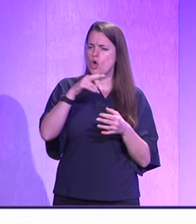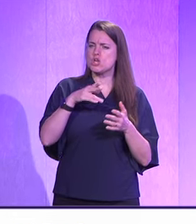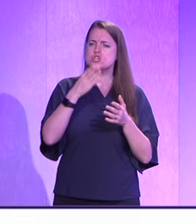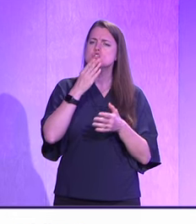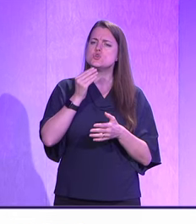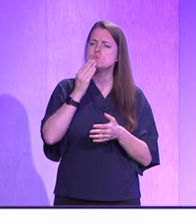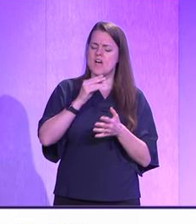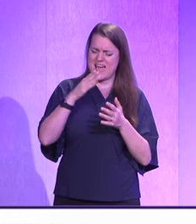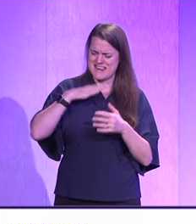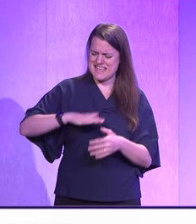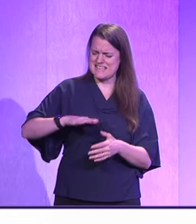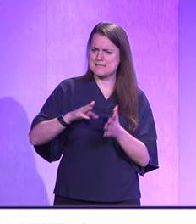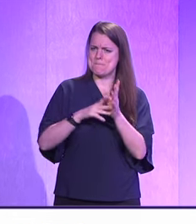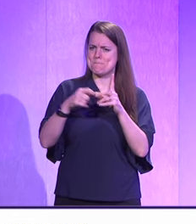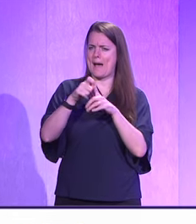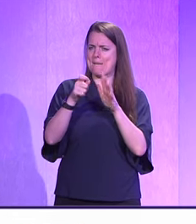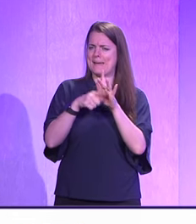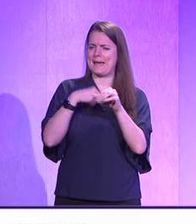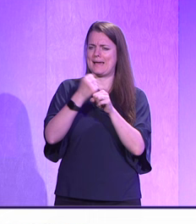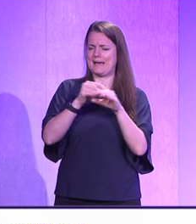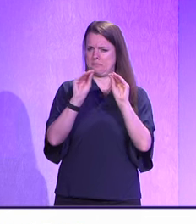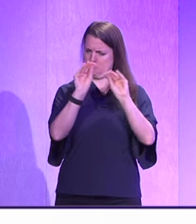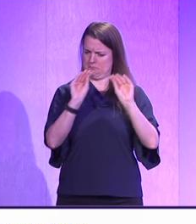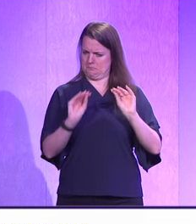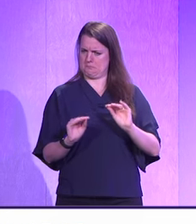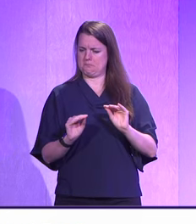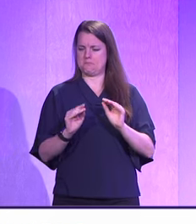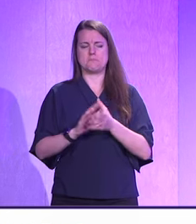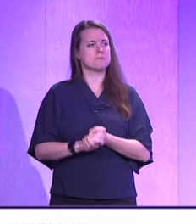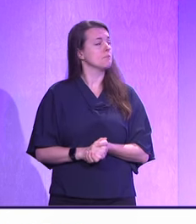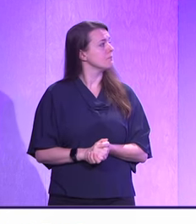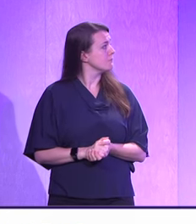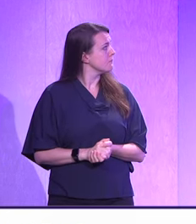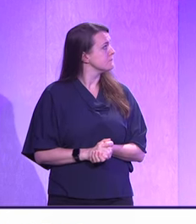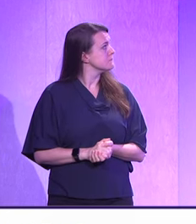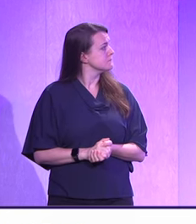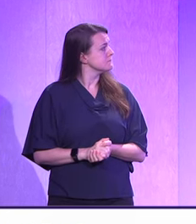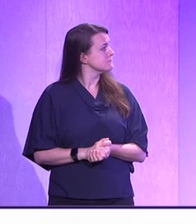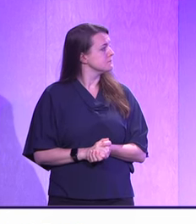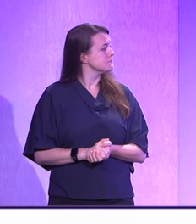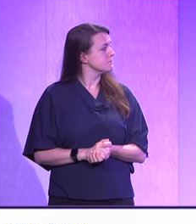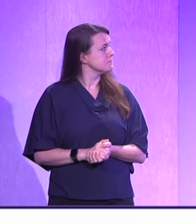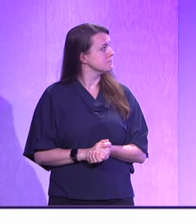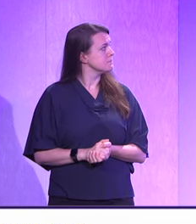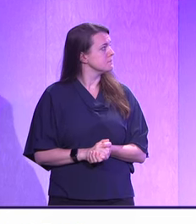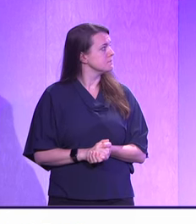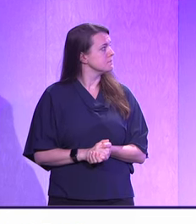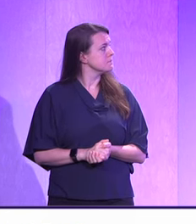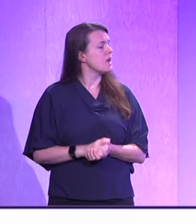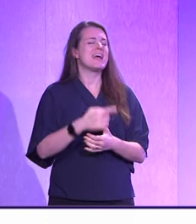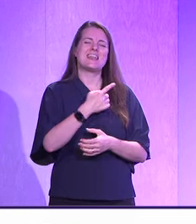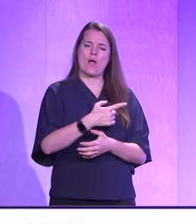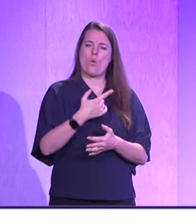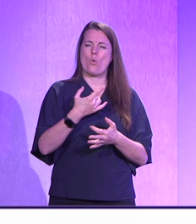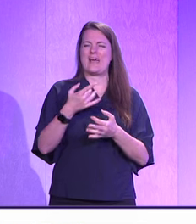mapping, which is really helpful. It's a little bit like, well, it uses a technique called Wardley mapping, but we